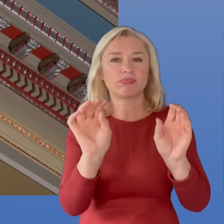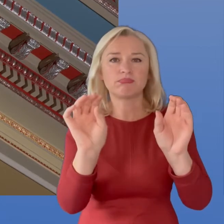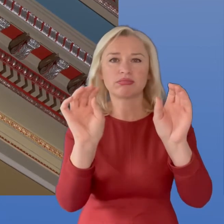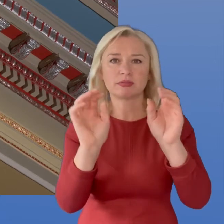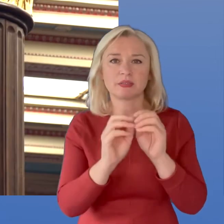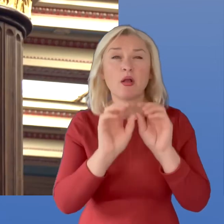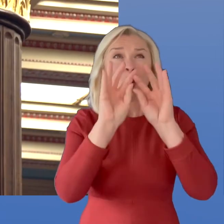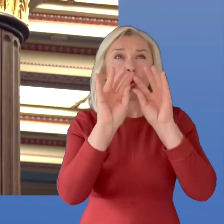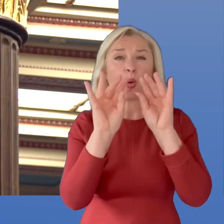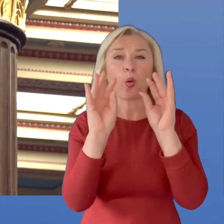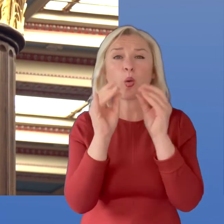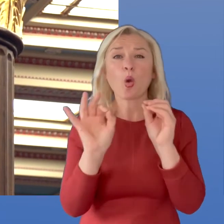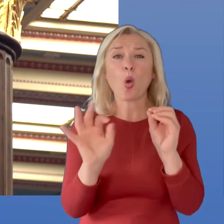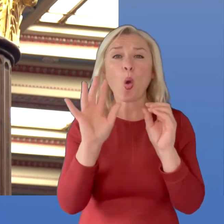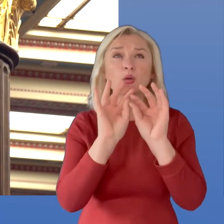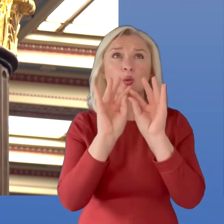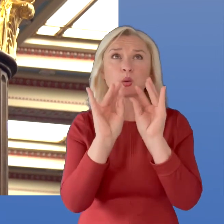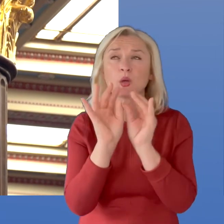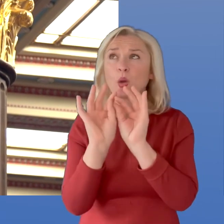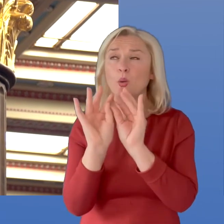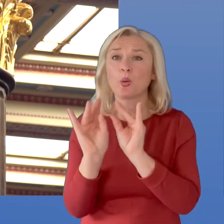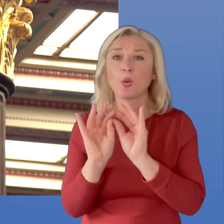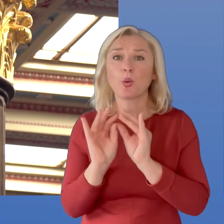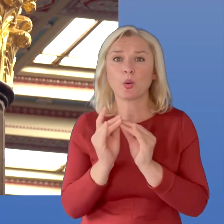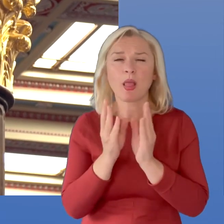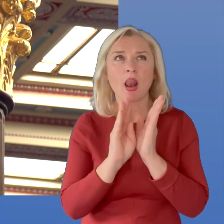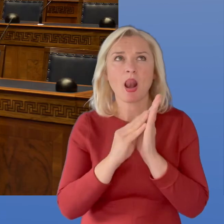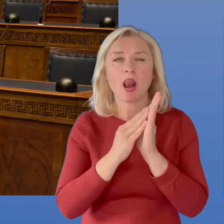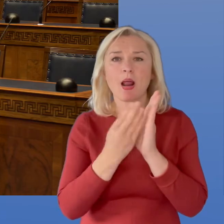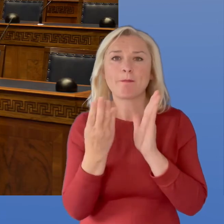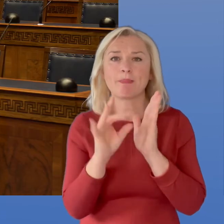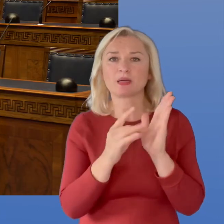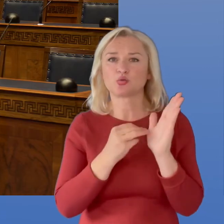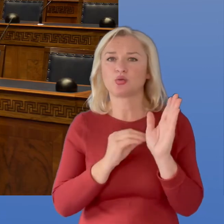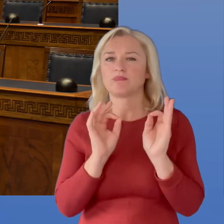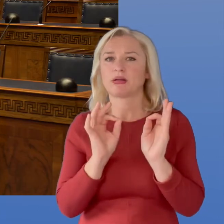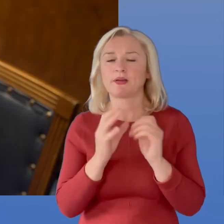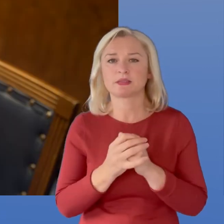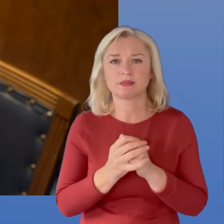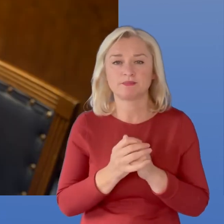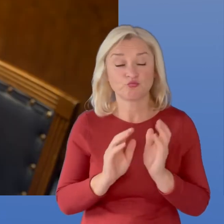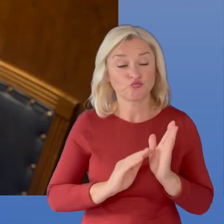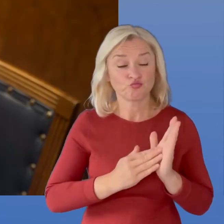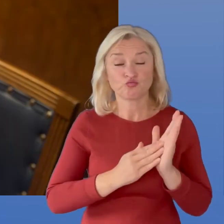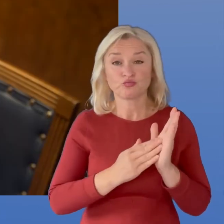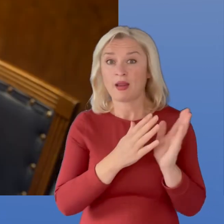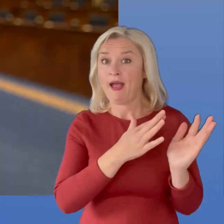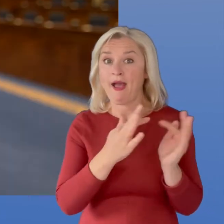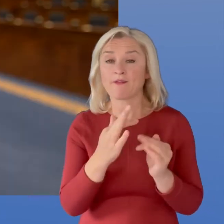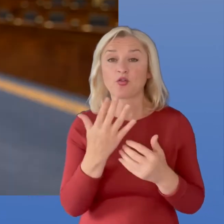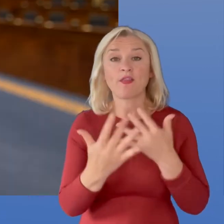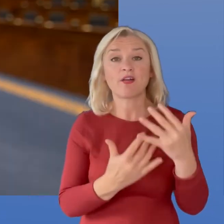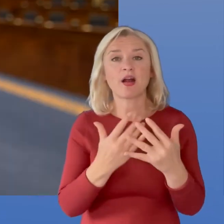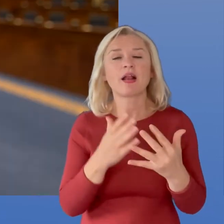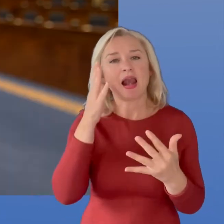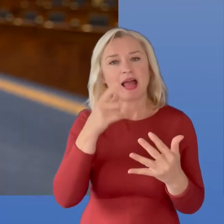column capitals and elsewhere in the Assembly chamber were restored. The restoration of the chamber after the fire did allow for adaptations to be